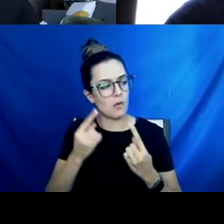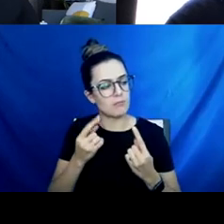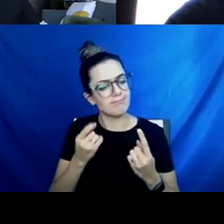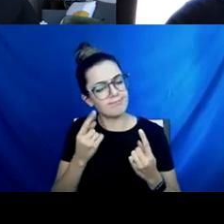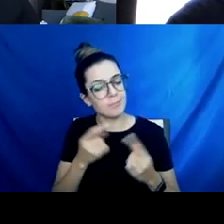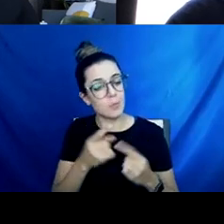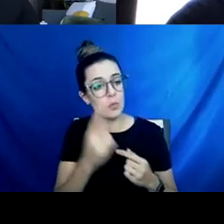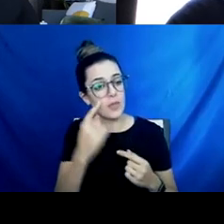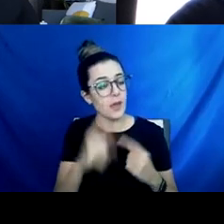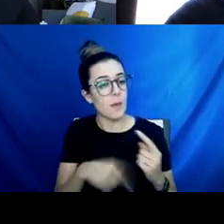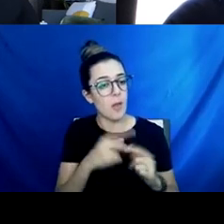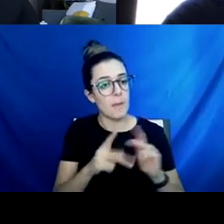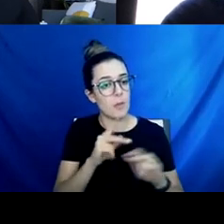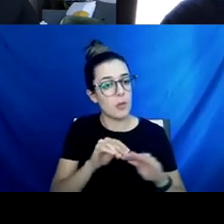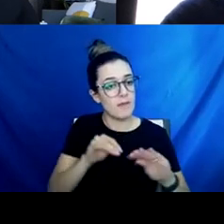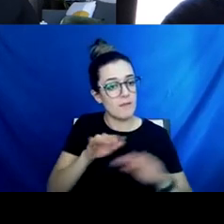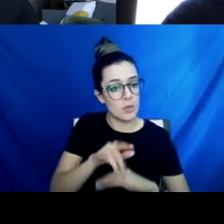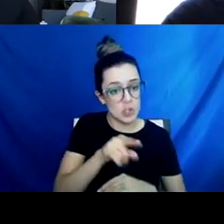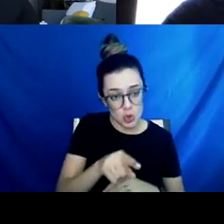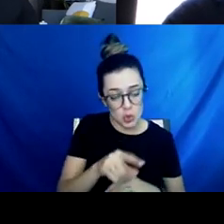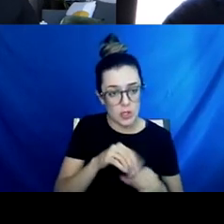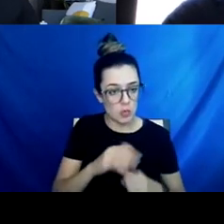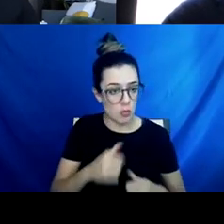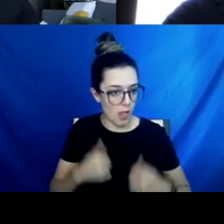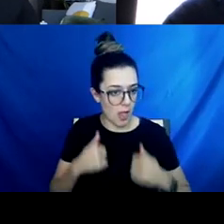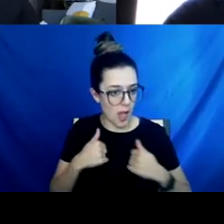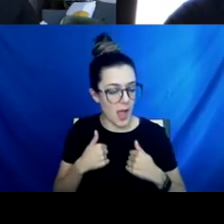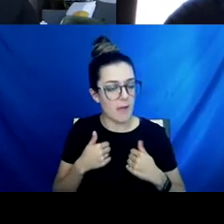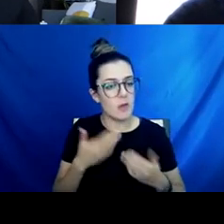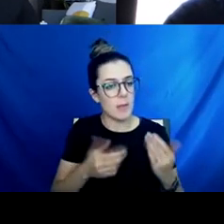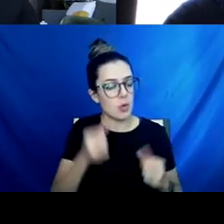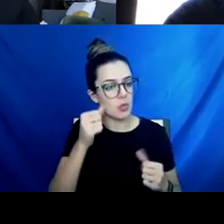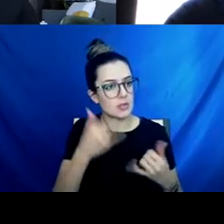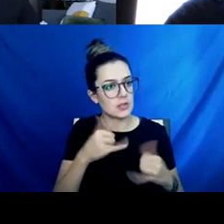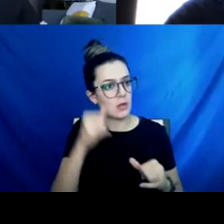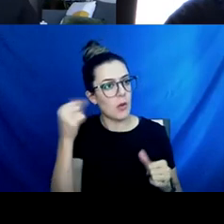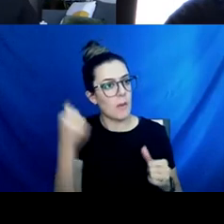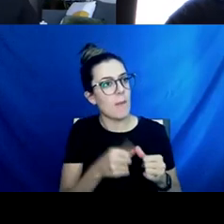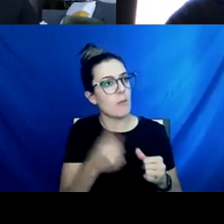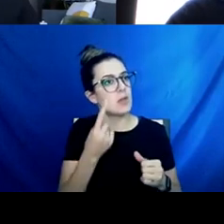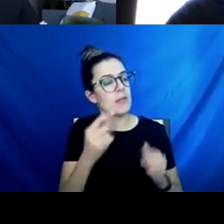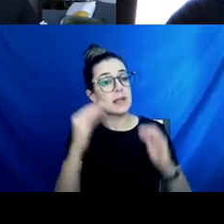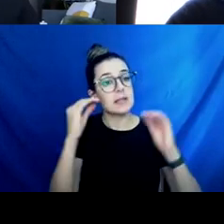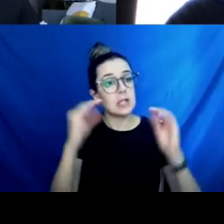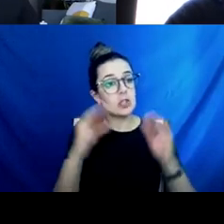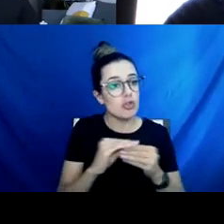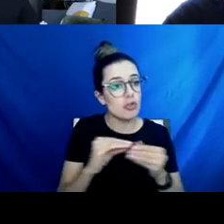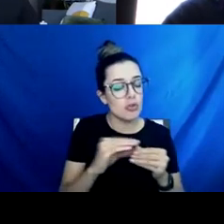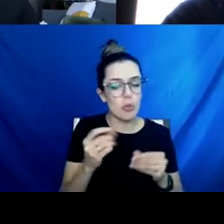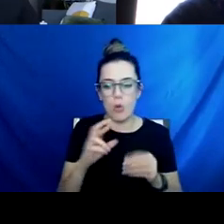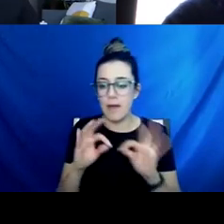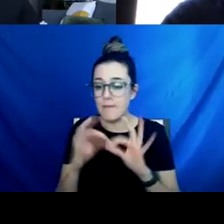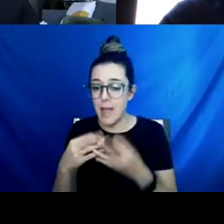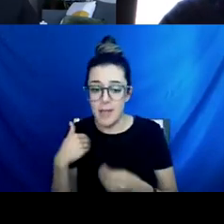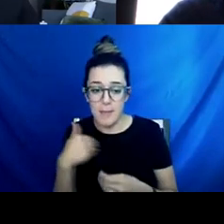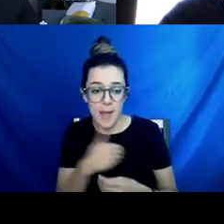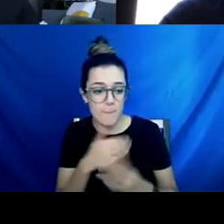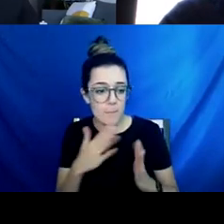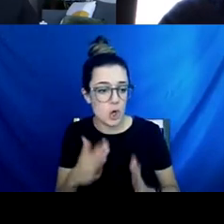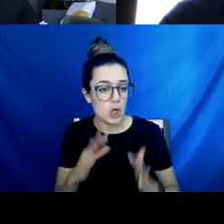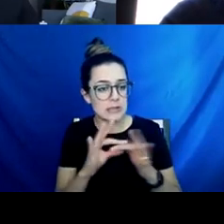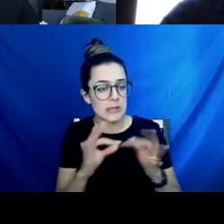to backfill for that as journalism shifts and as veterans move on and as resources for investigative journalism